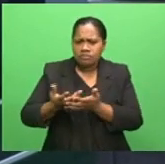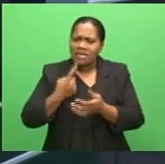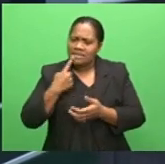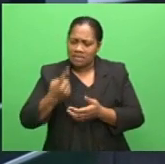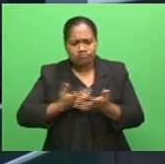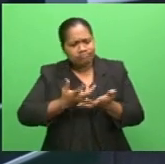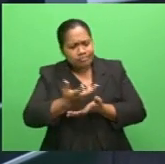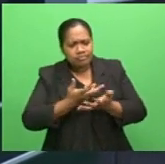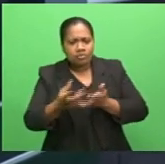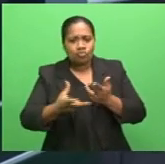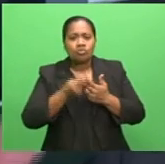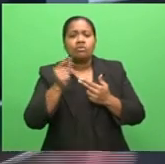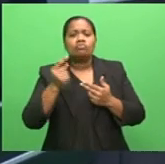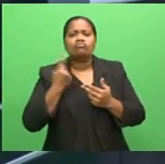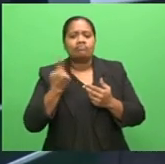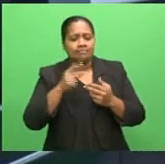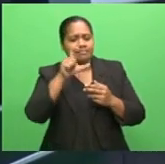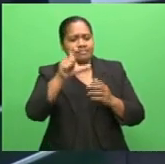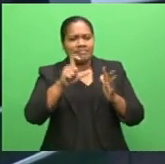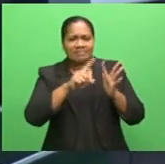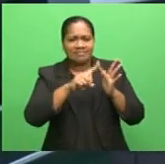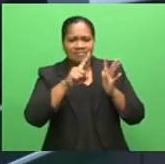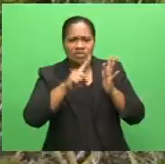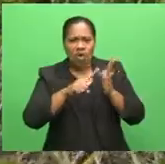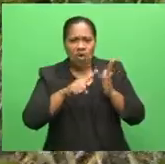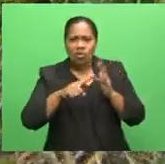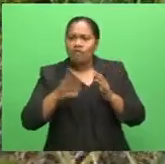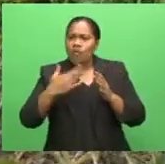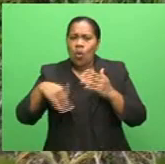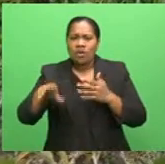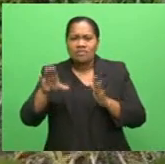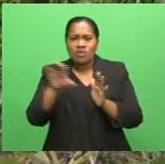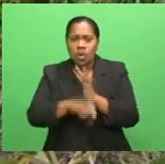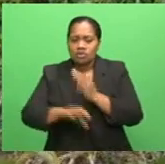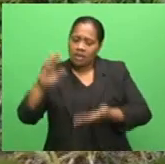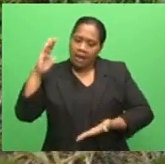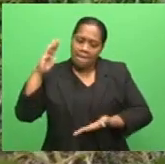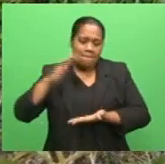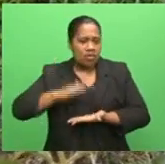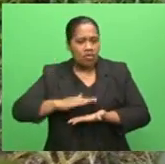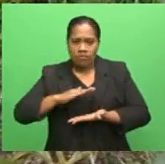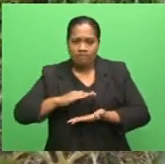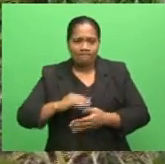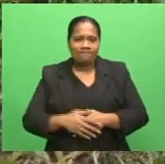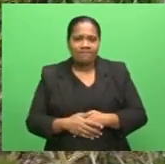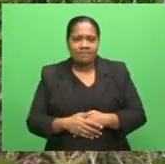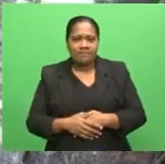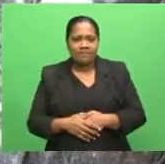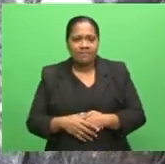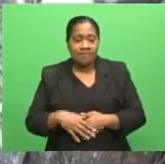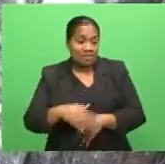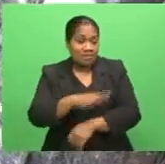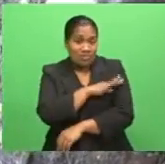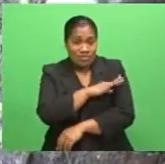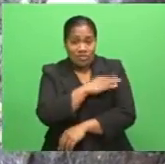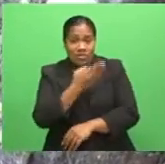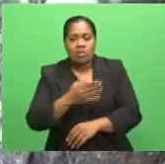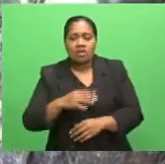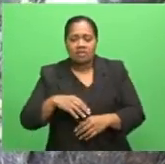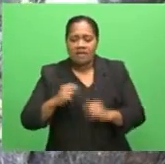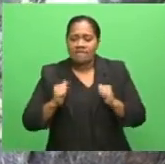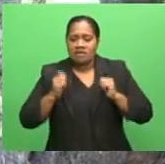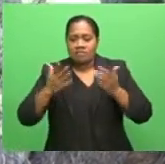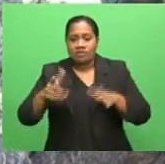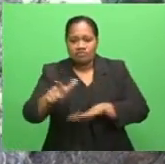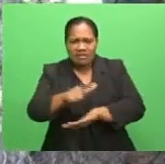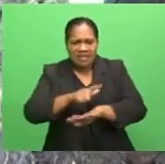CEO to bring all those prices down. According to Bainimarama, availability of land for large-scale agriculture